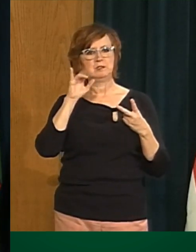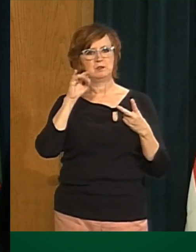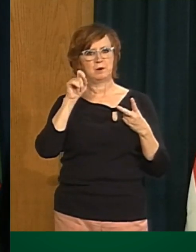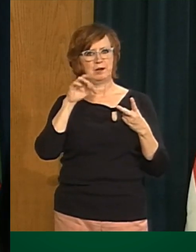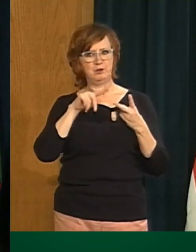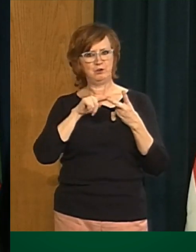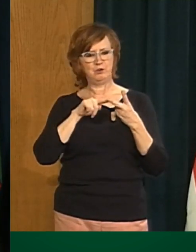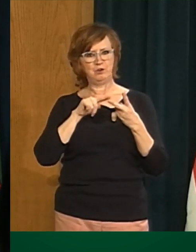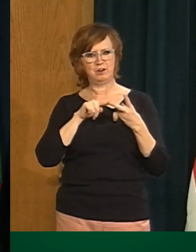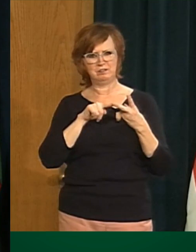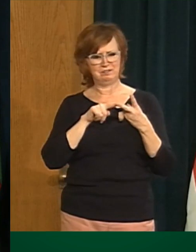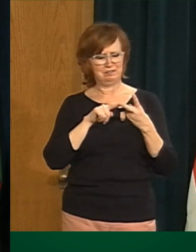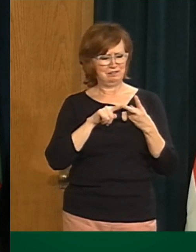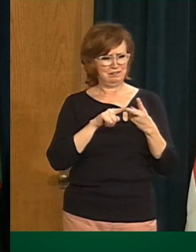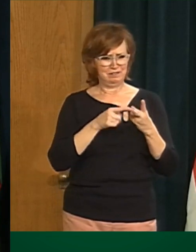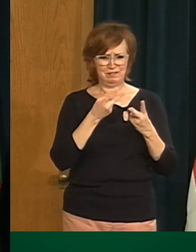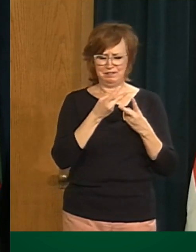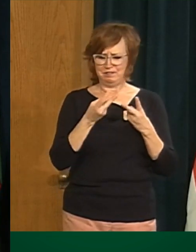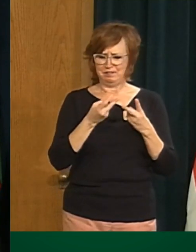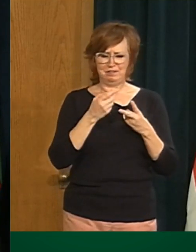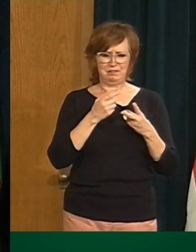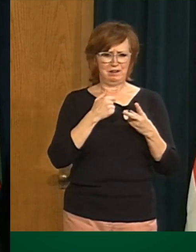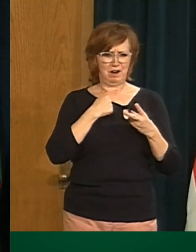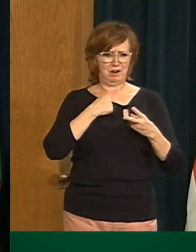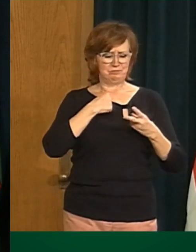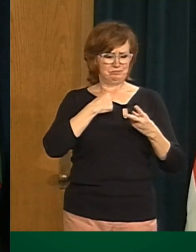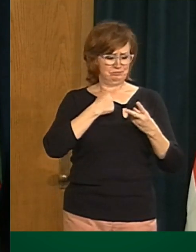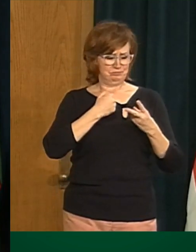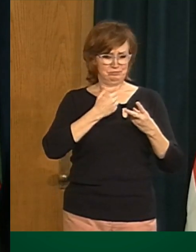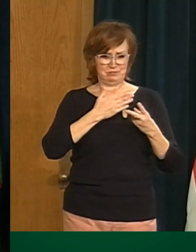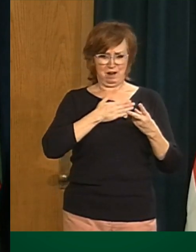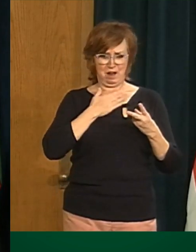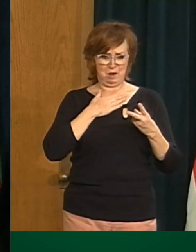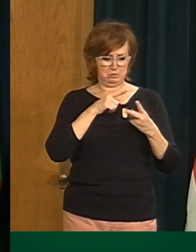day in and day out on talking through every